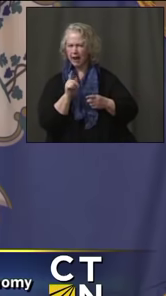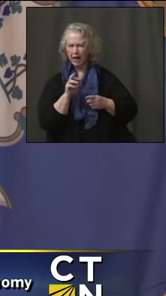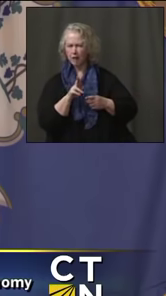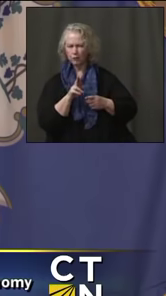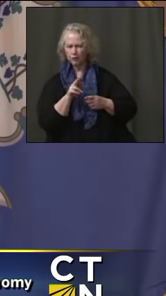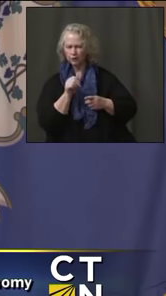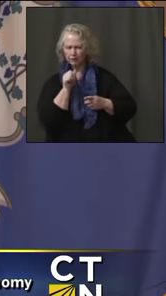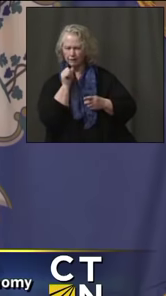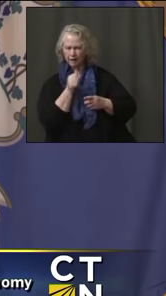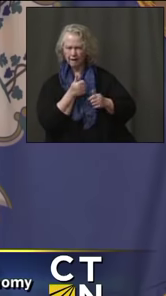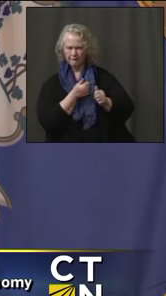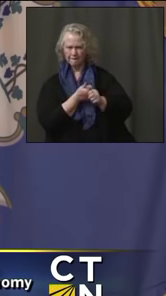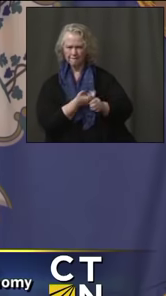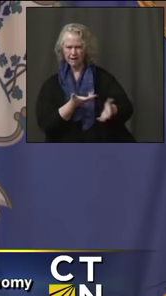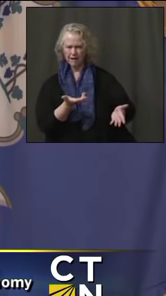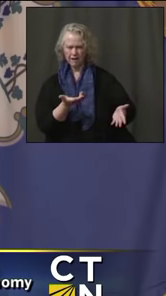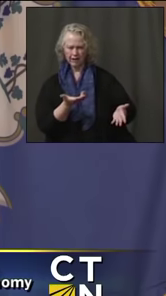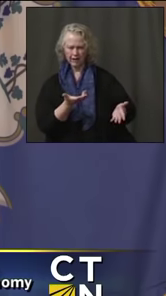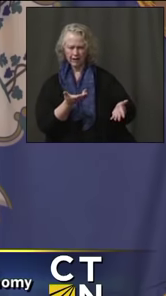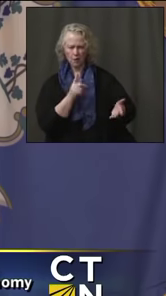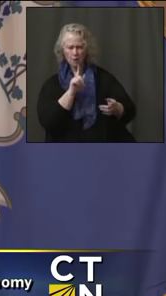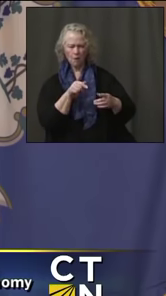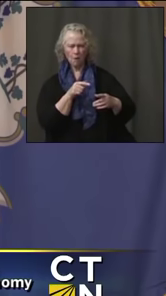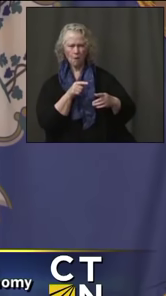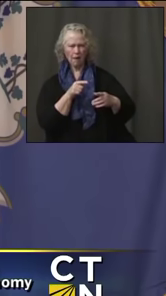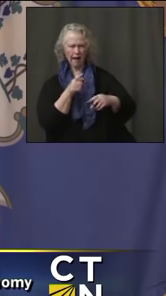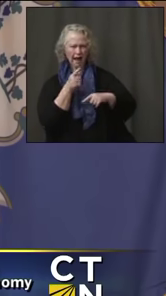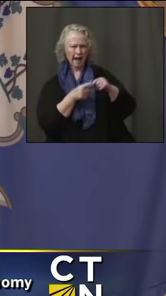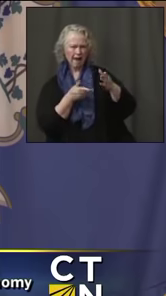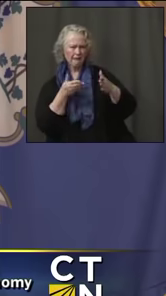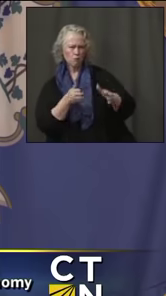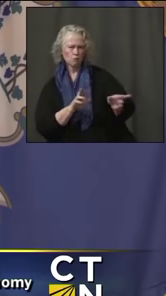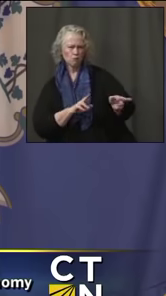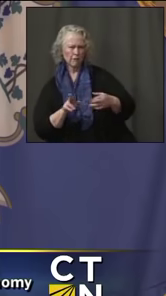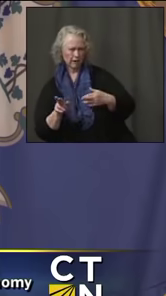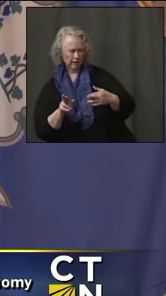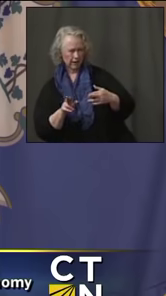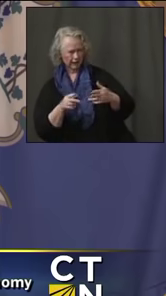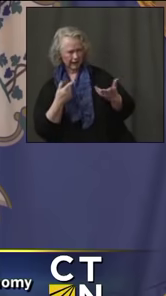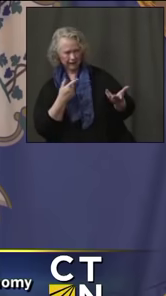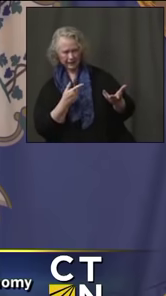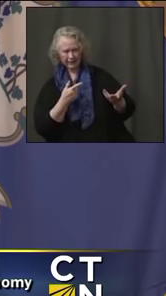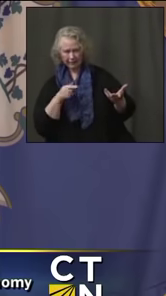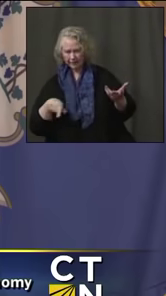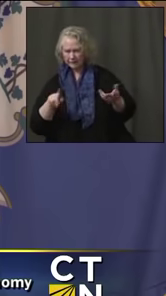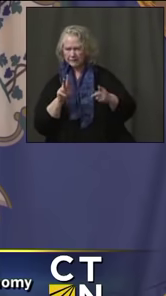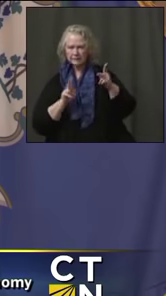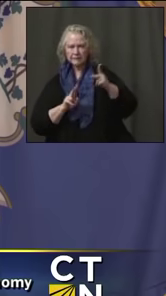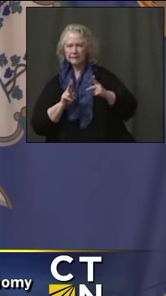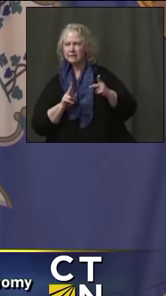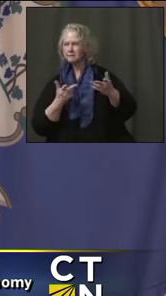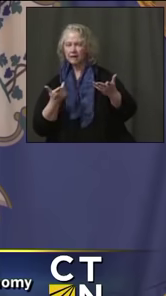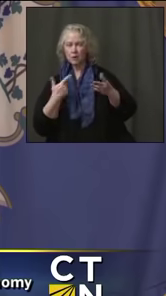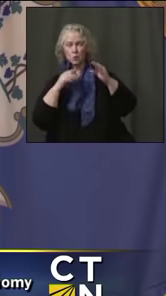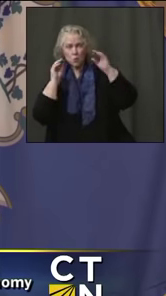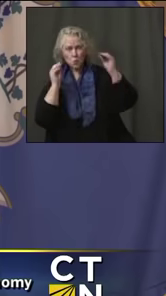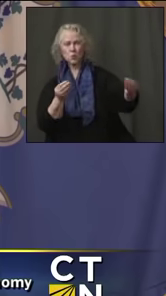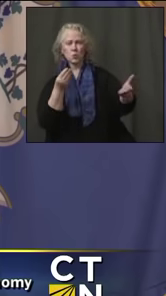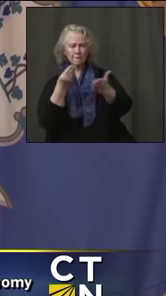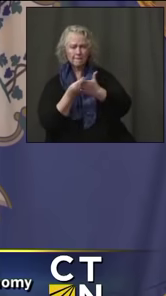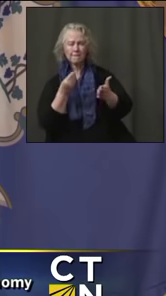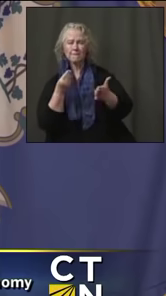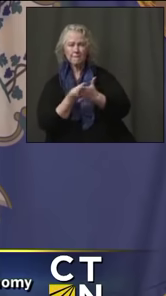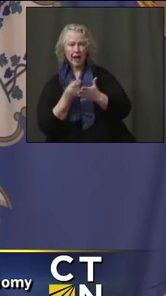deadline if only half the system is up and running. And Governor, I'd like you to address those people. These are people that haven't seen a dime now